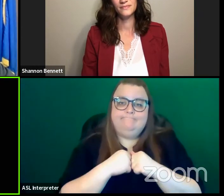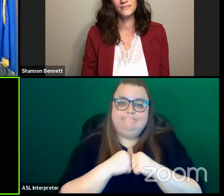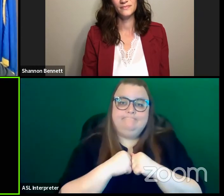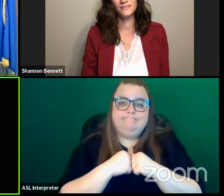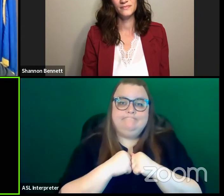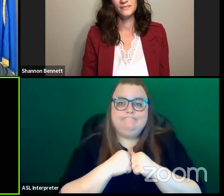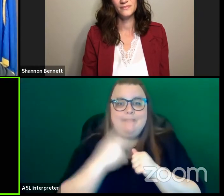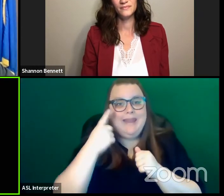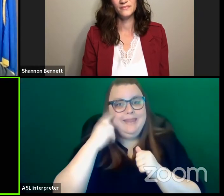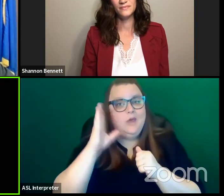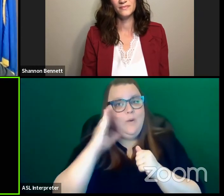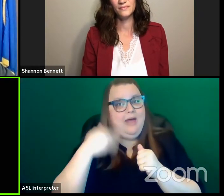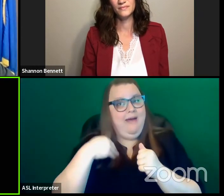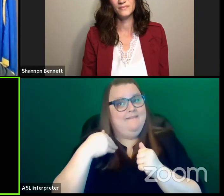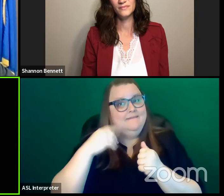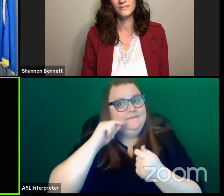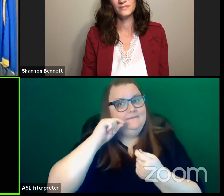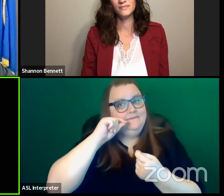specific,